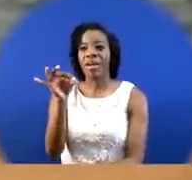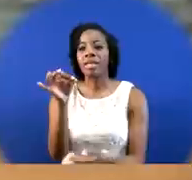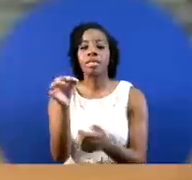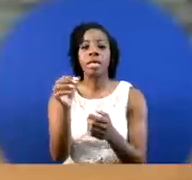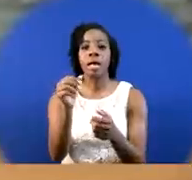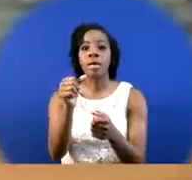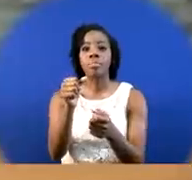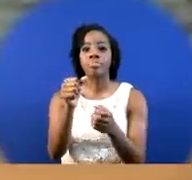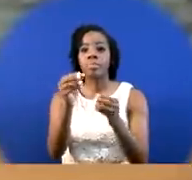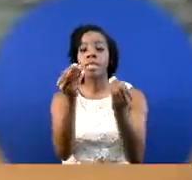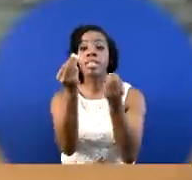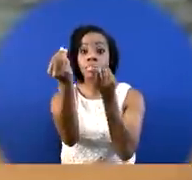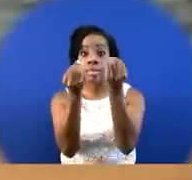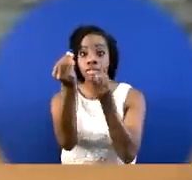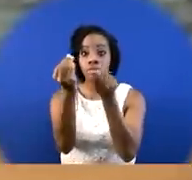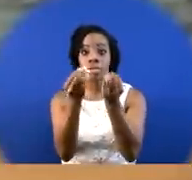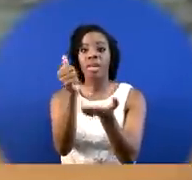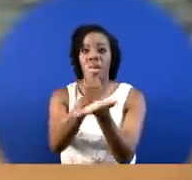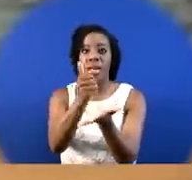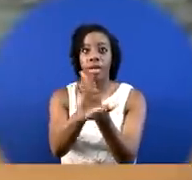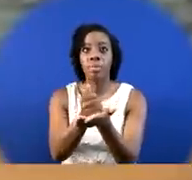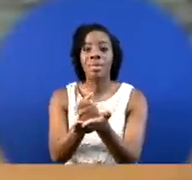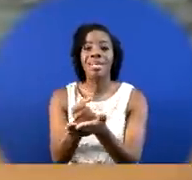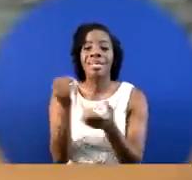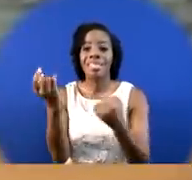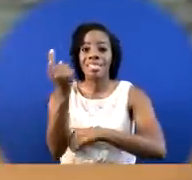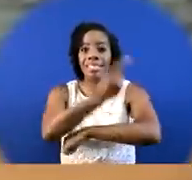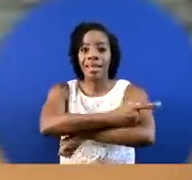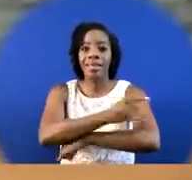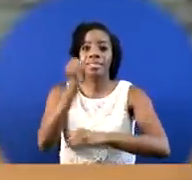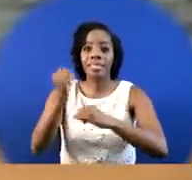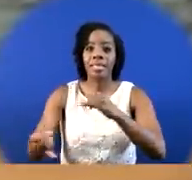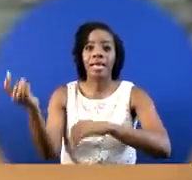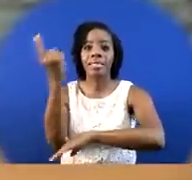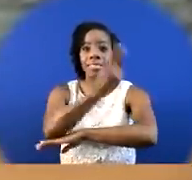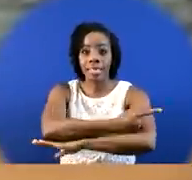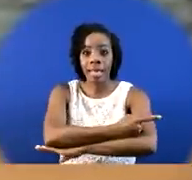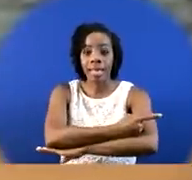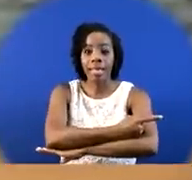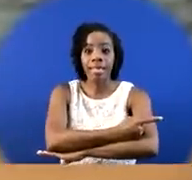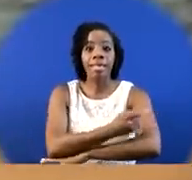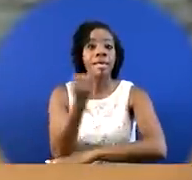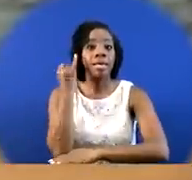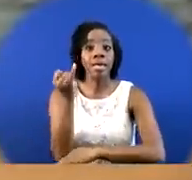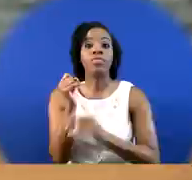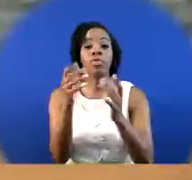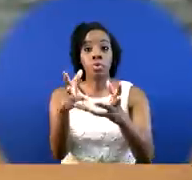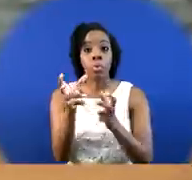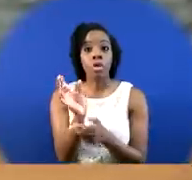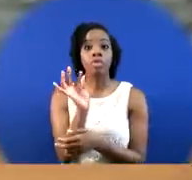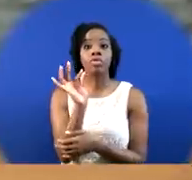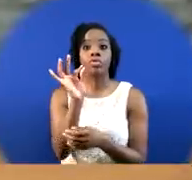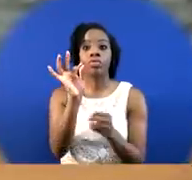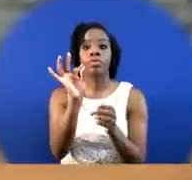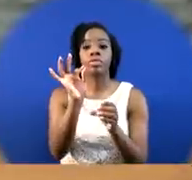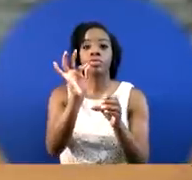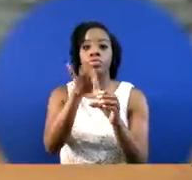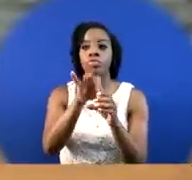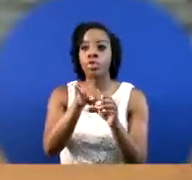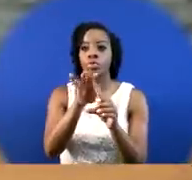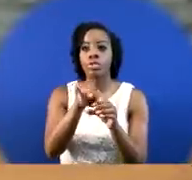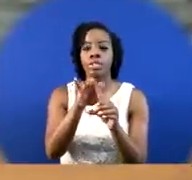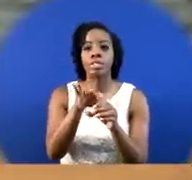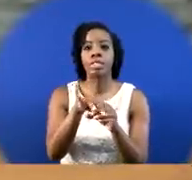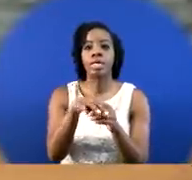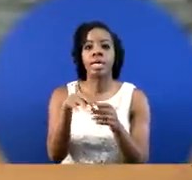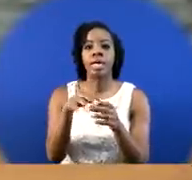there to assist you. And please know that today is the very last day to register if you plan to vote in the May municipal elections. And